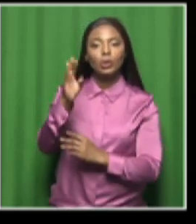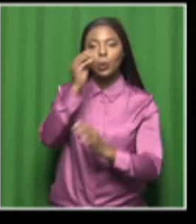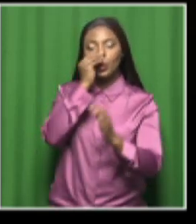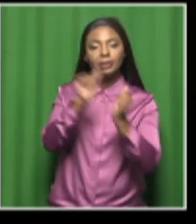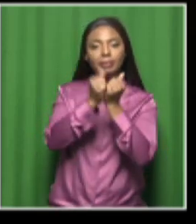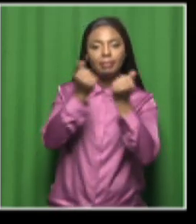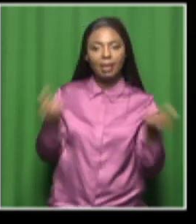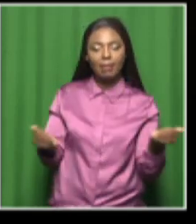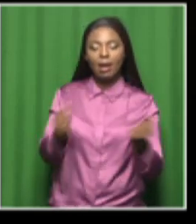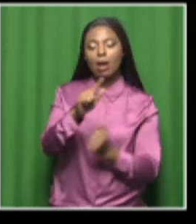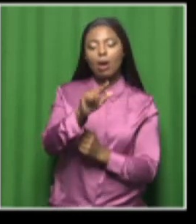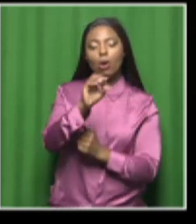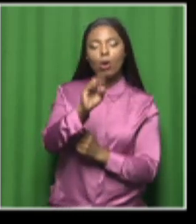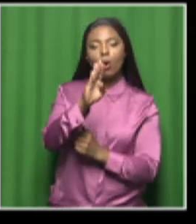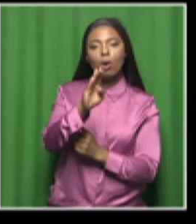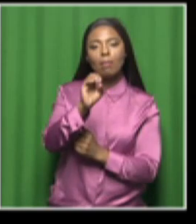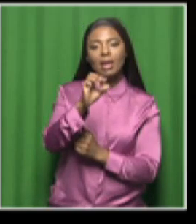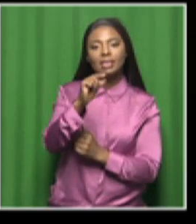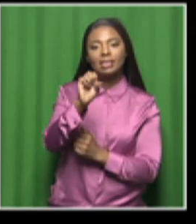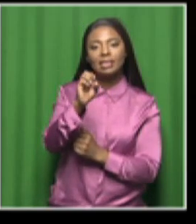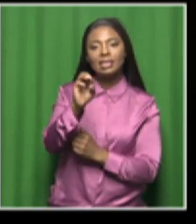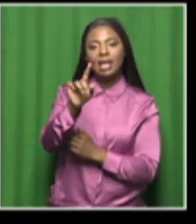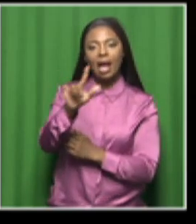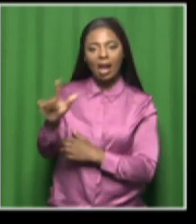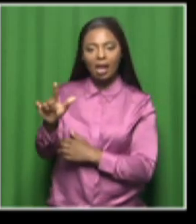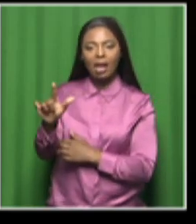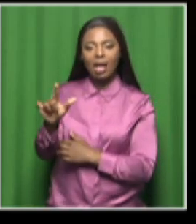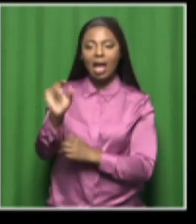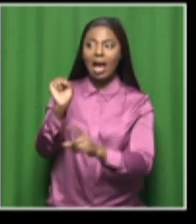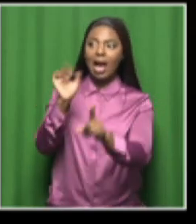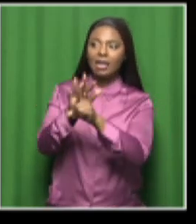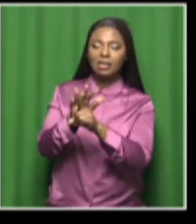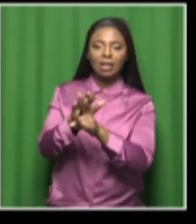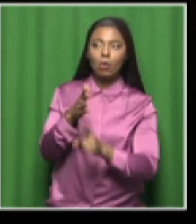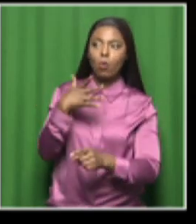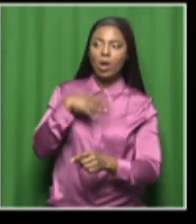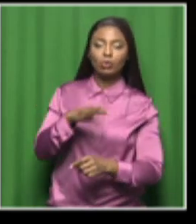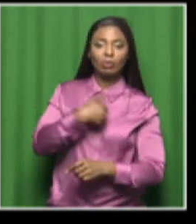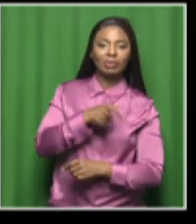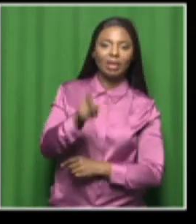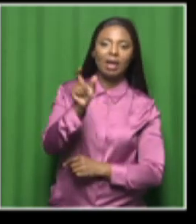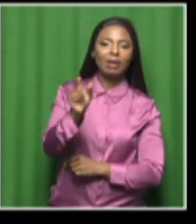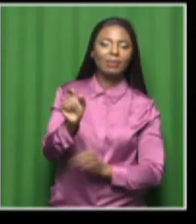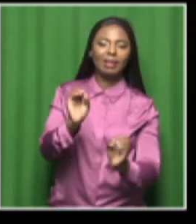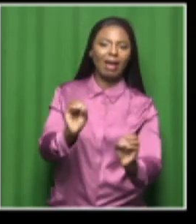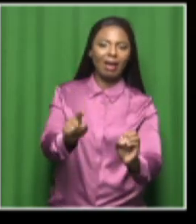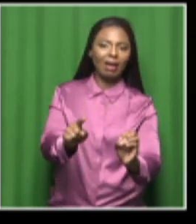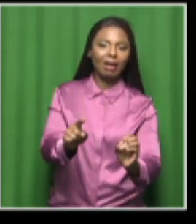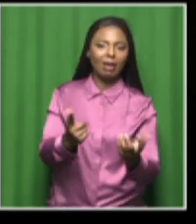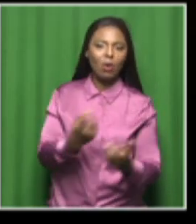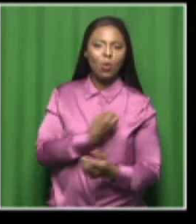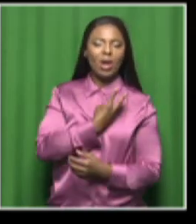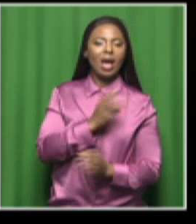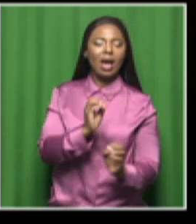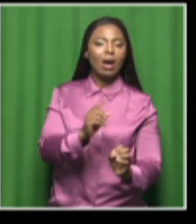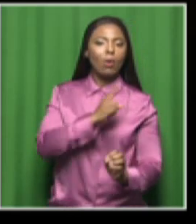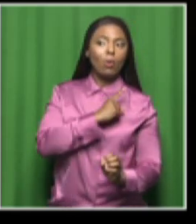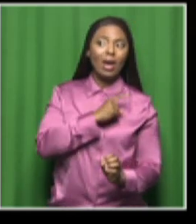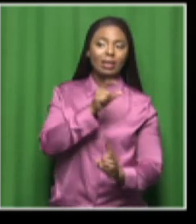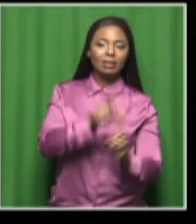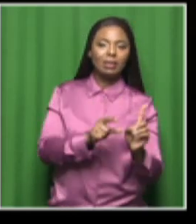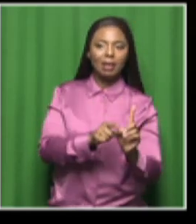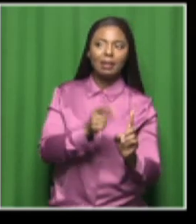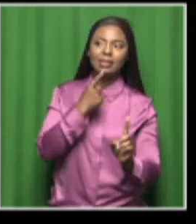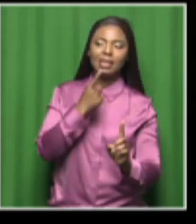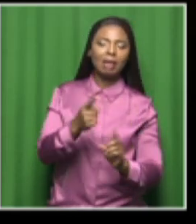with Groblersdal attack. I never meant to hurt him. 2 men accused of unleashing a vicious dog on a worker claim that the victim